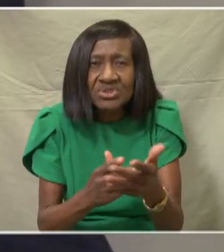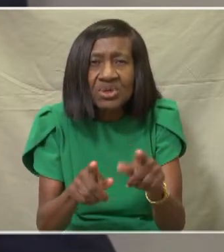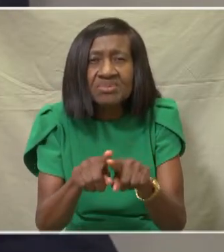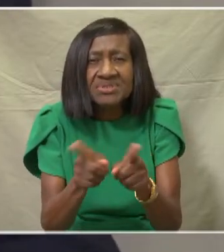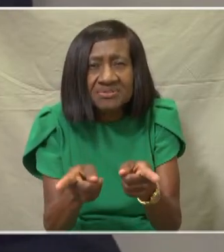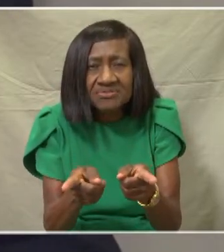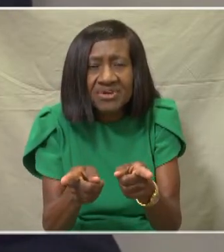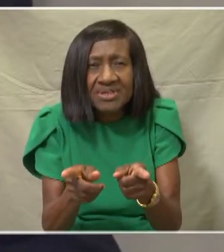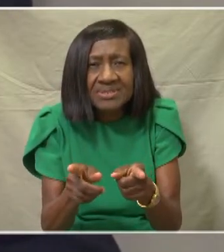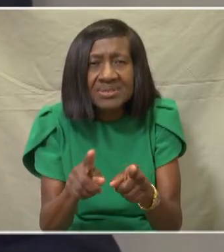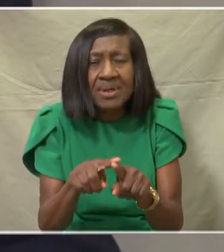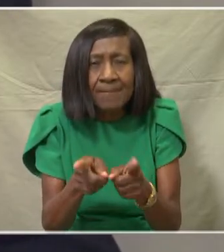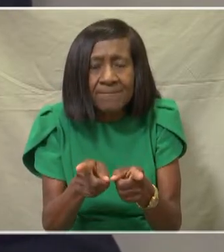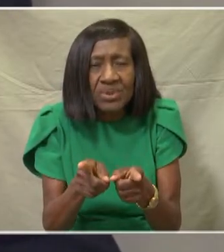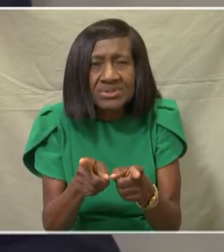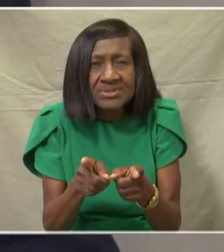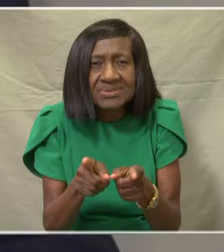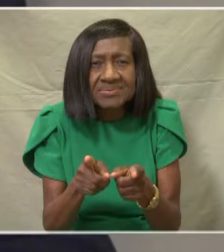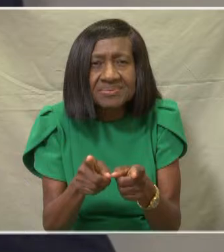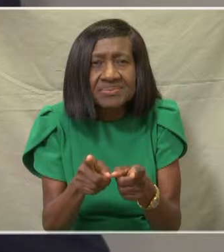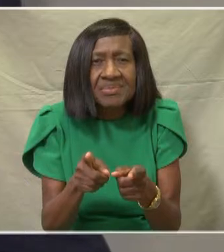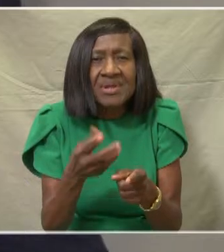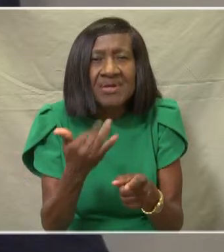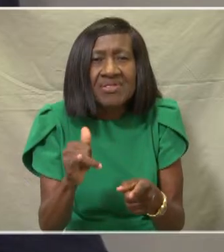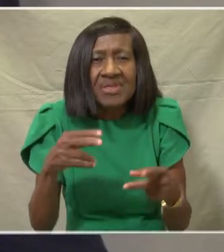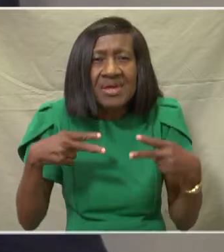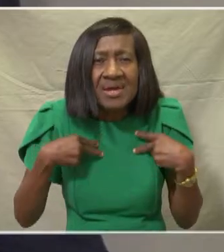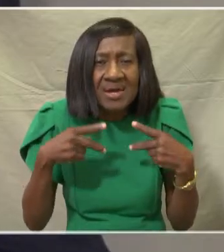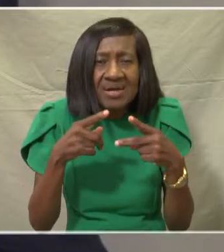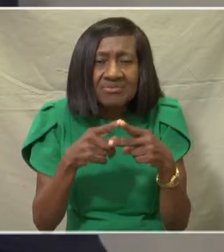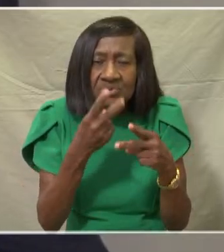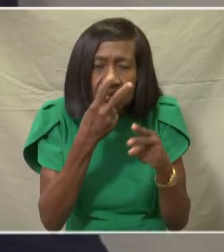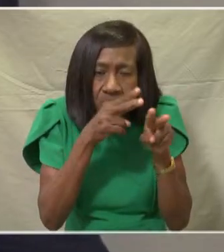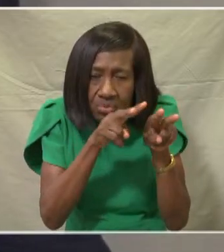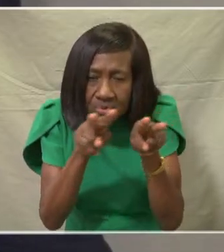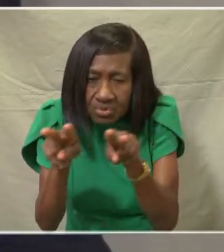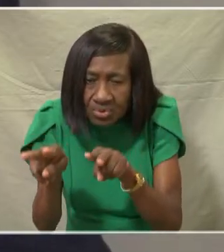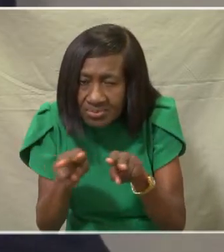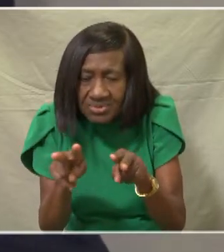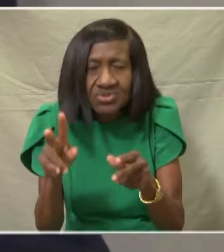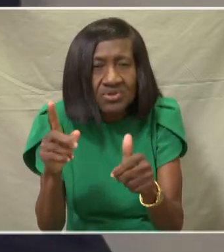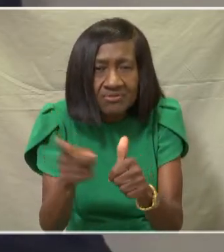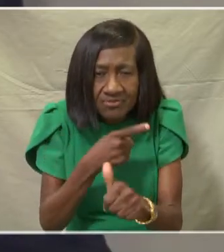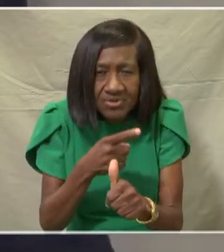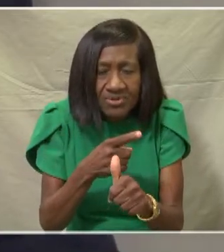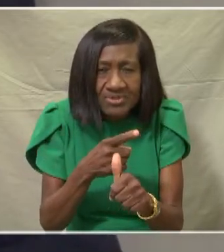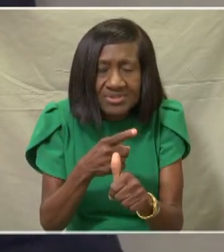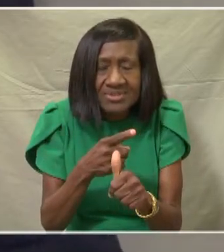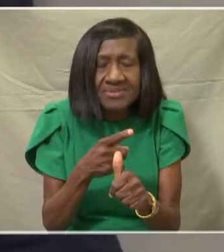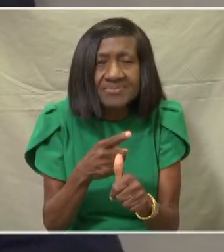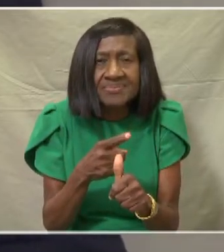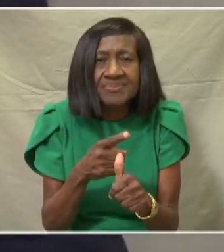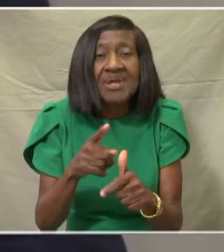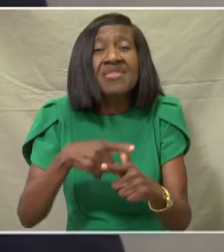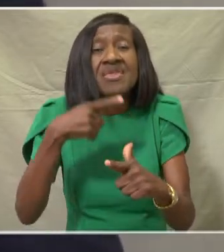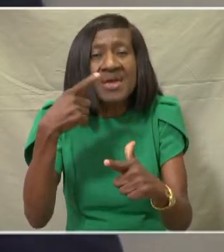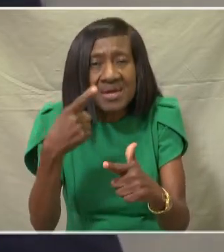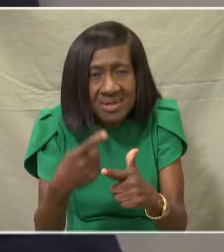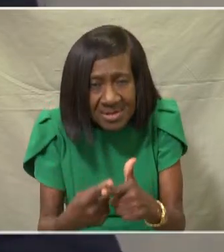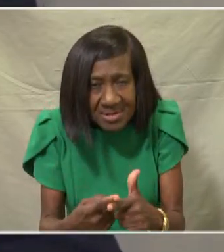want to preempt any of those recommendations at the moment. This is a process, and those would come at the end of that process rather than the beginning.